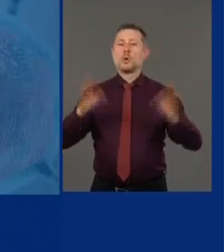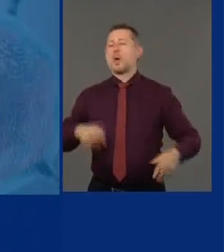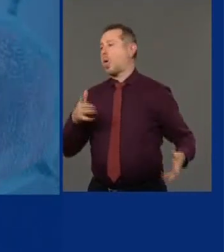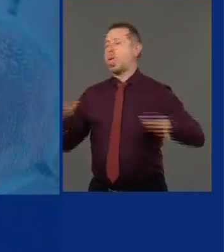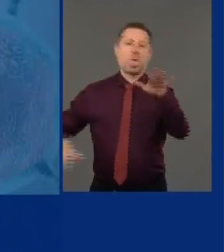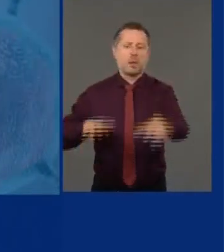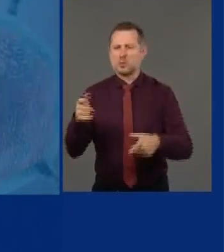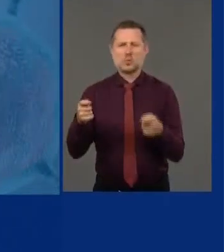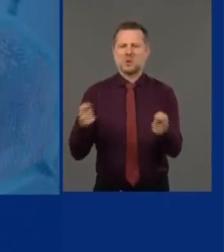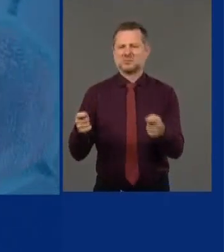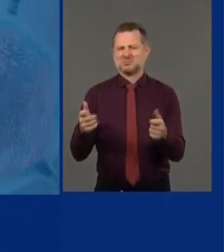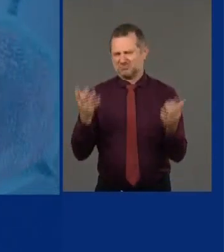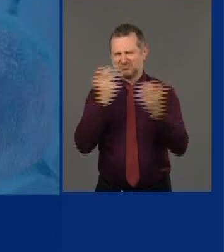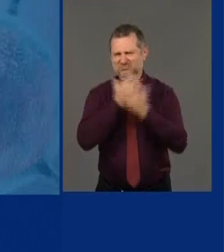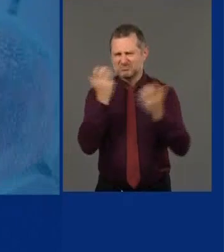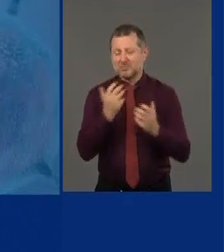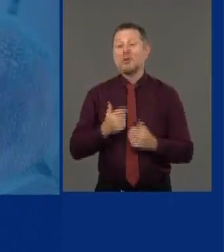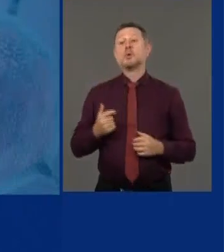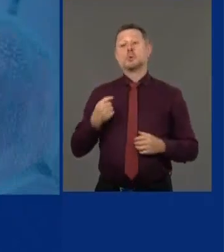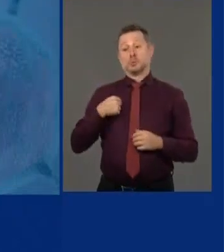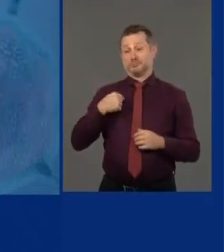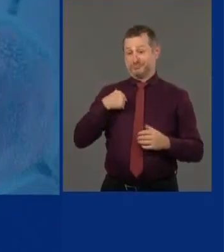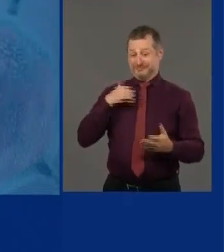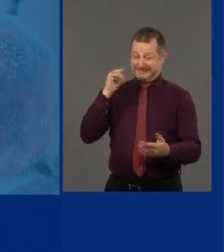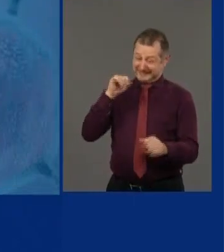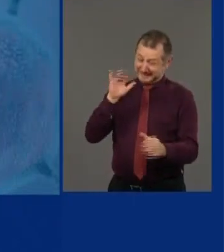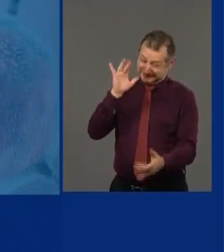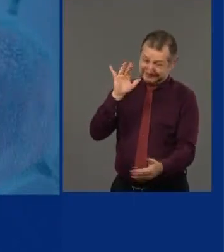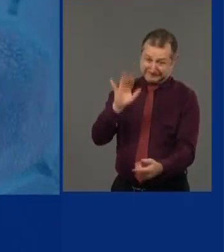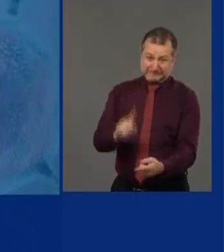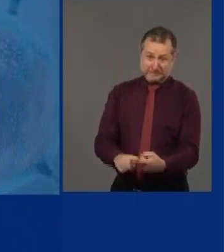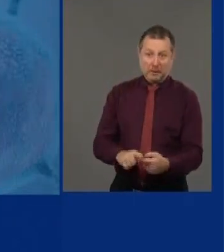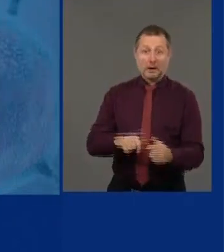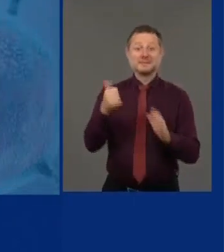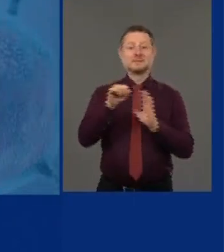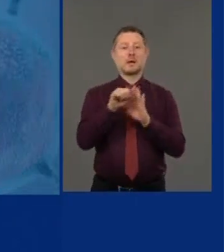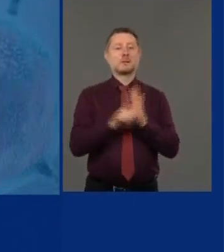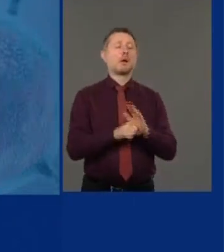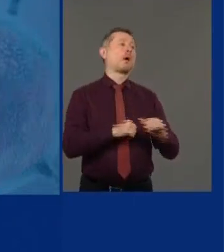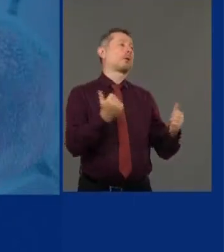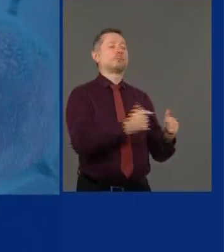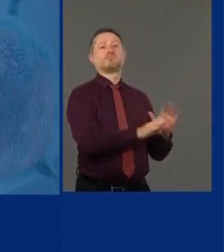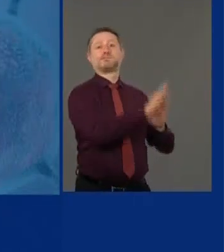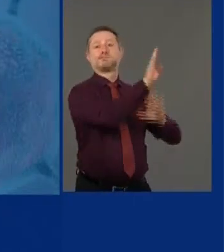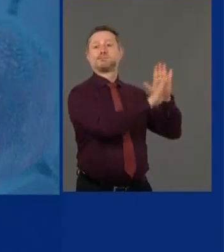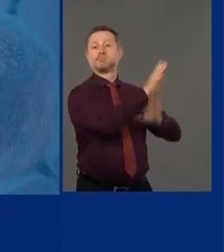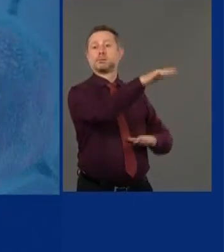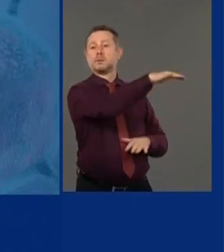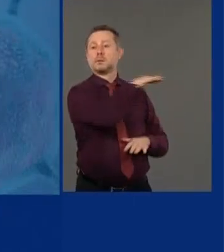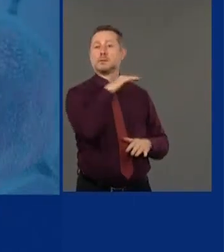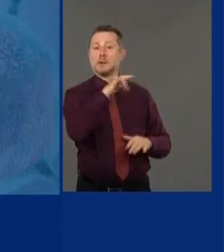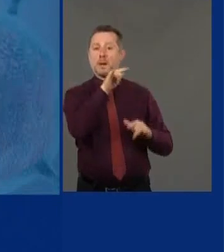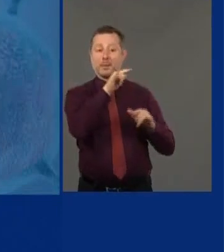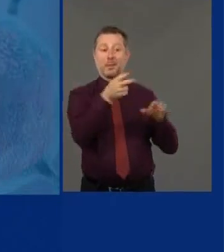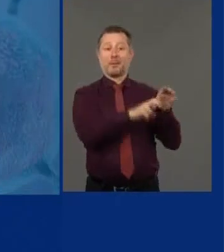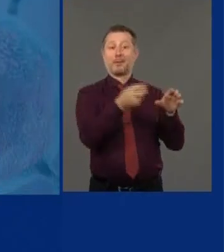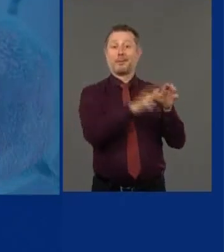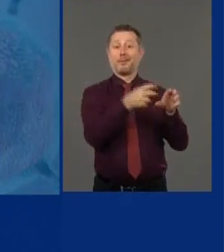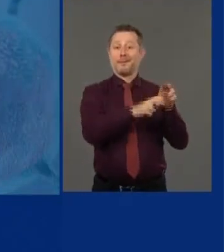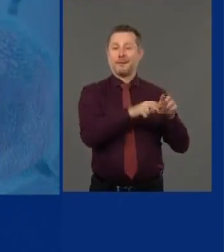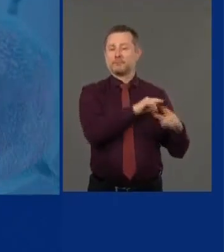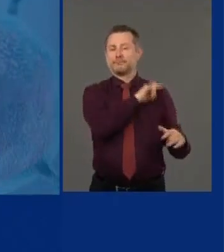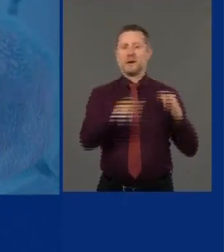Likewise, we're bringing the rate down. Other states, it's going up. People get on planes in the other states, fly through